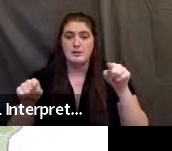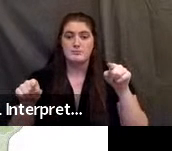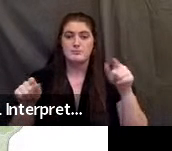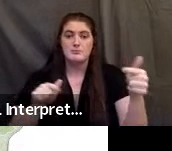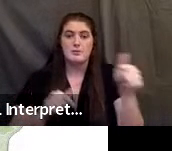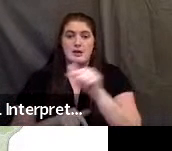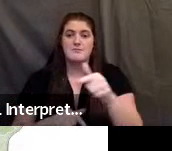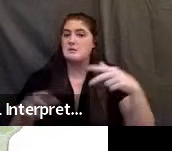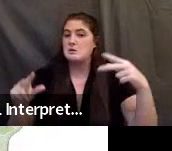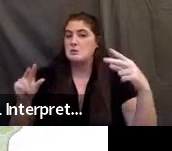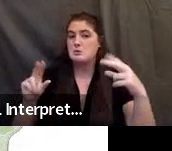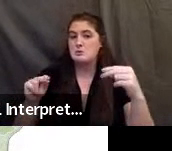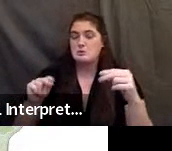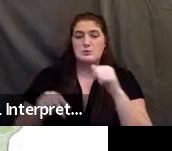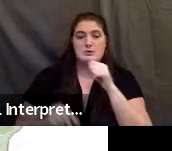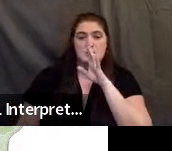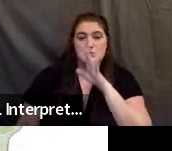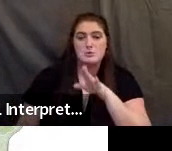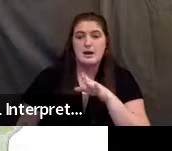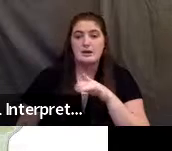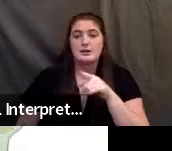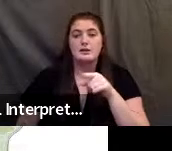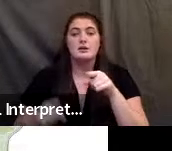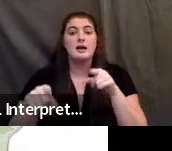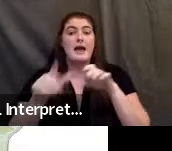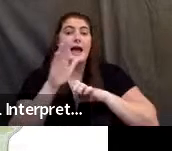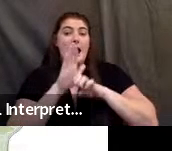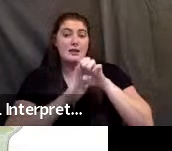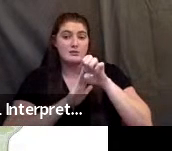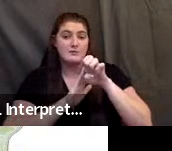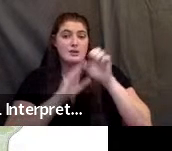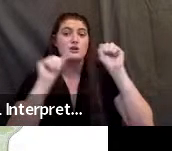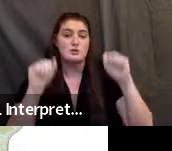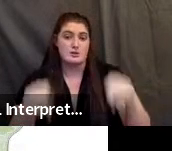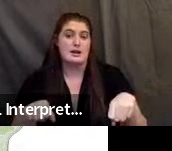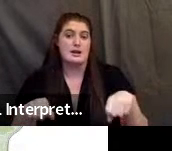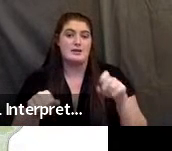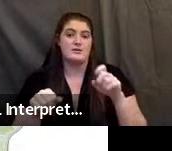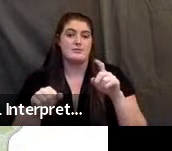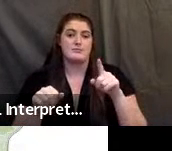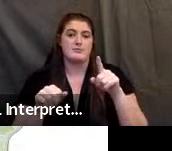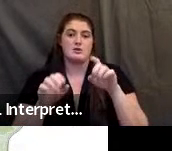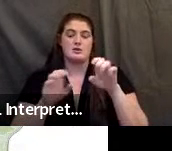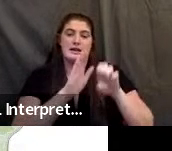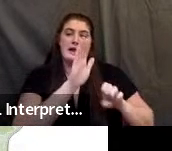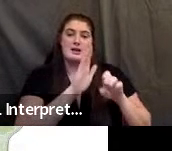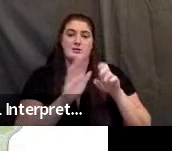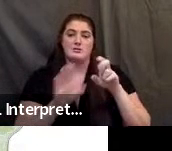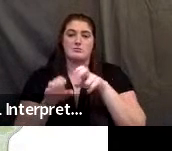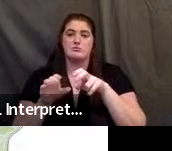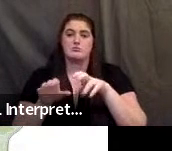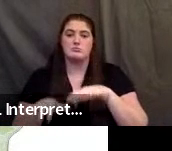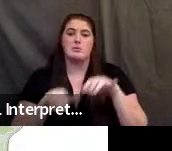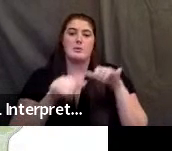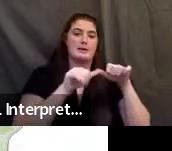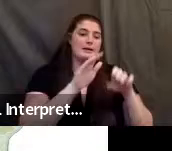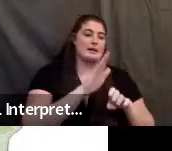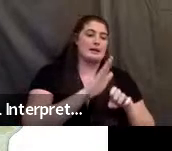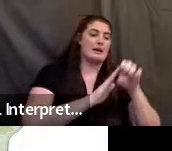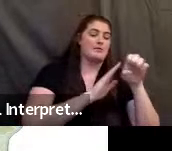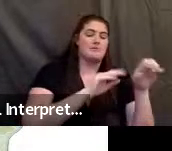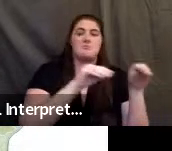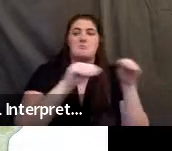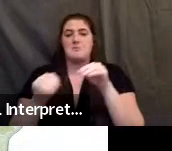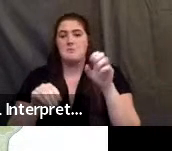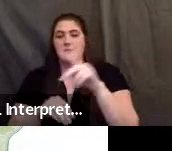not planned to do that. You can Directly. get there via elevator. There's an elevator right to the side, but no. Right, But not from garden to